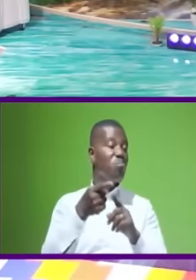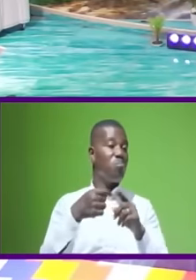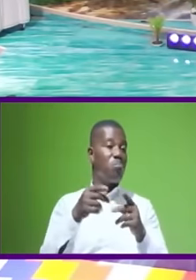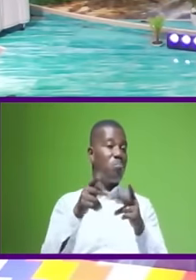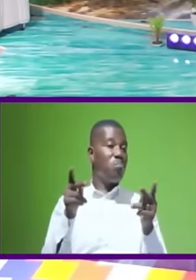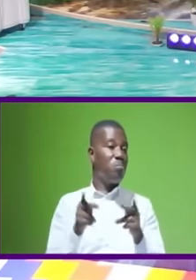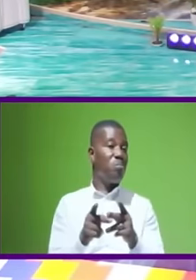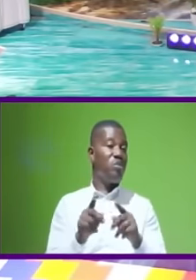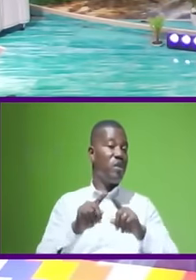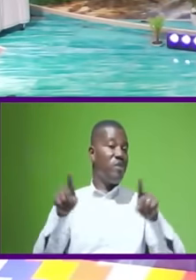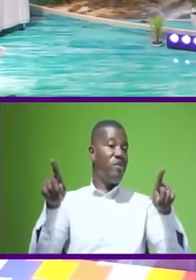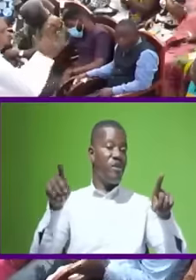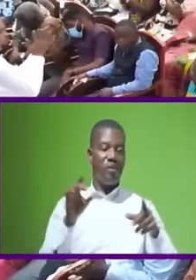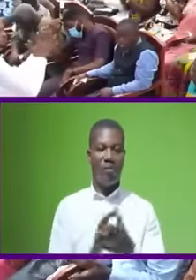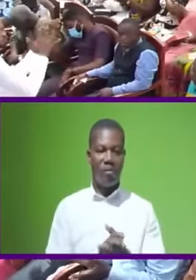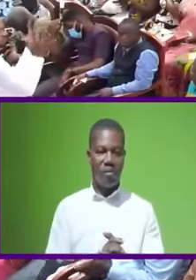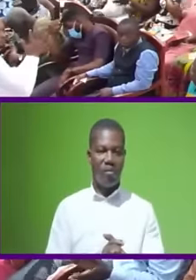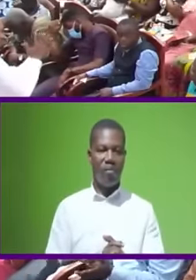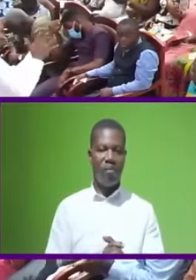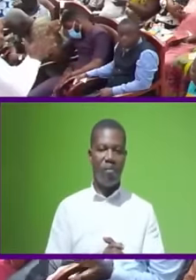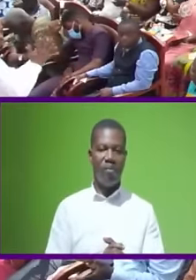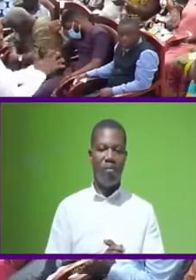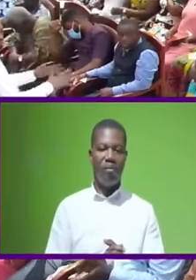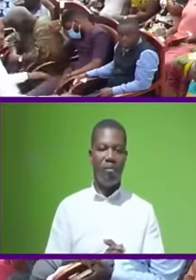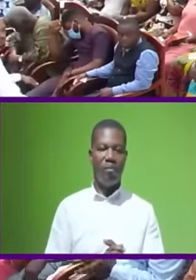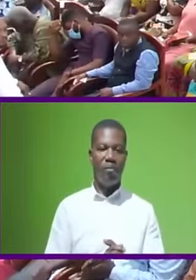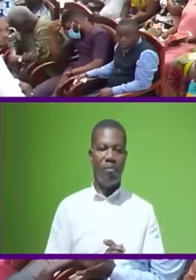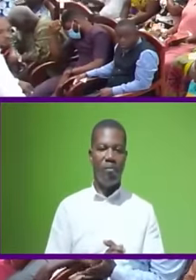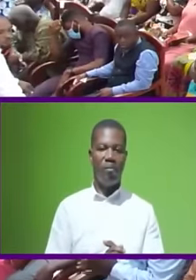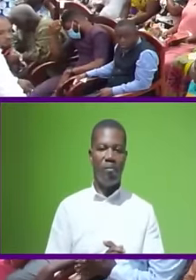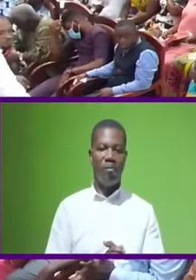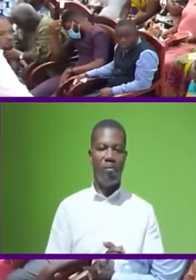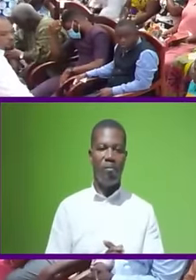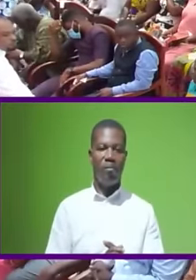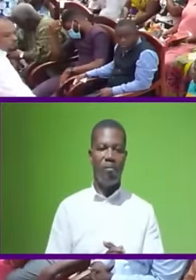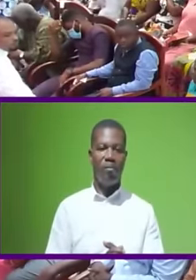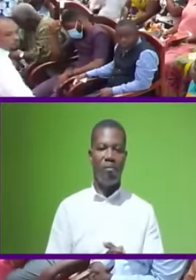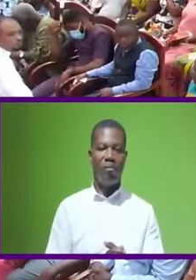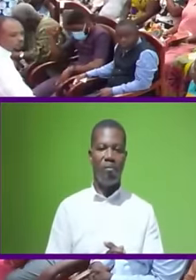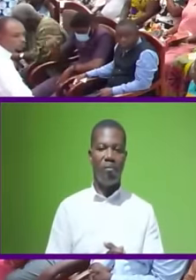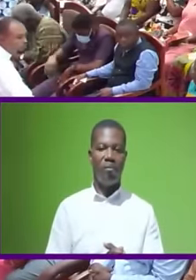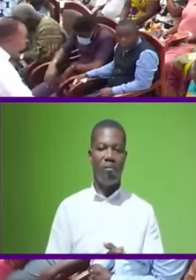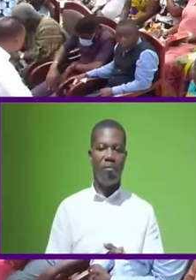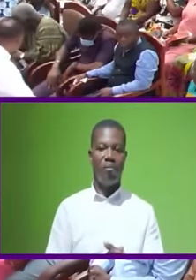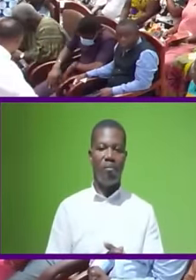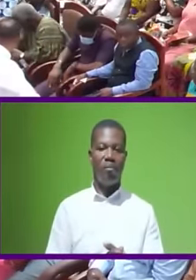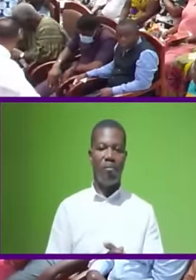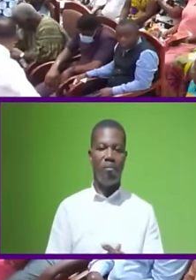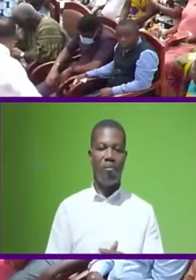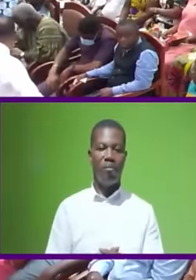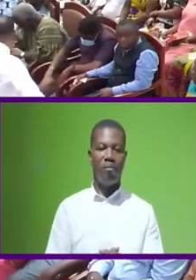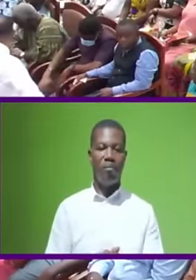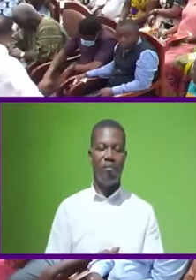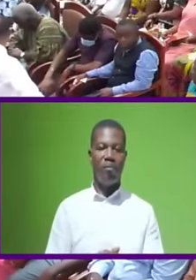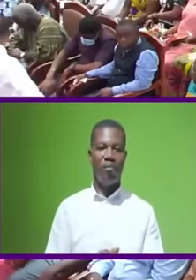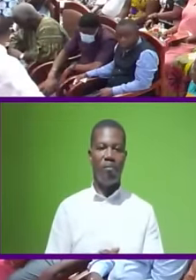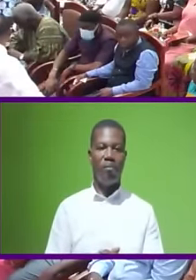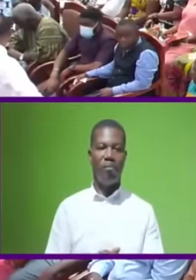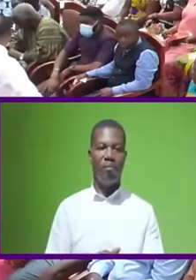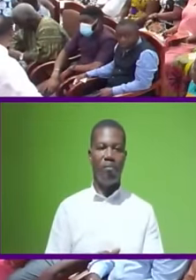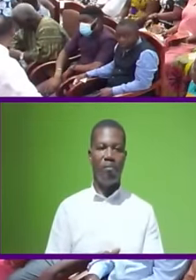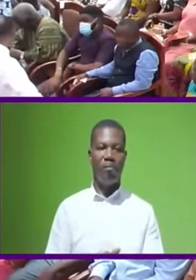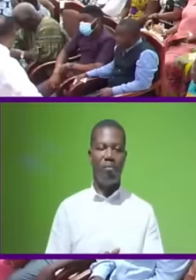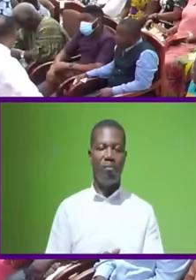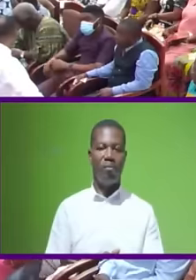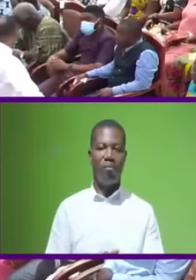the monies to the feet of the apostles, under the feet of Peter. Just like today, they bring all the